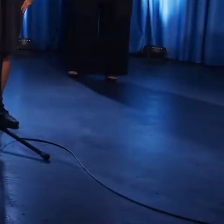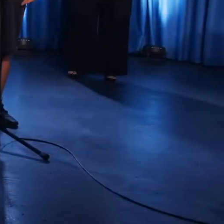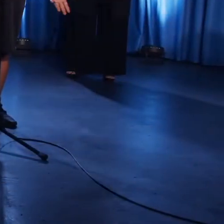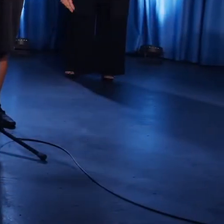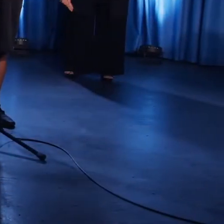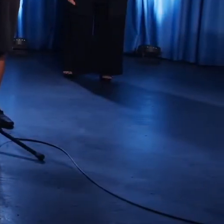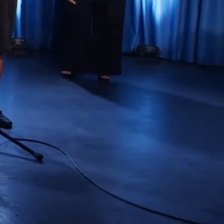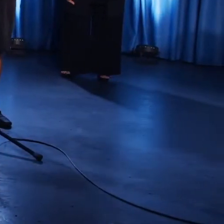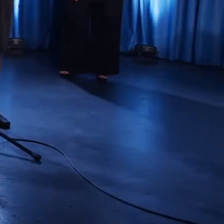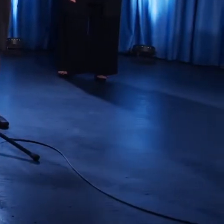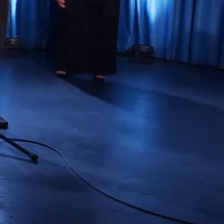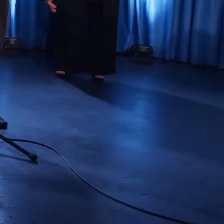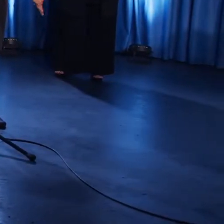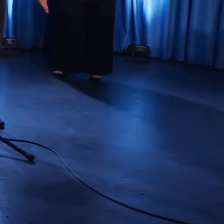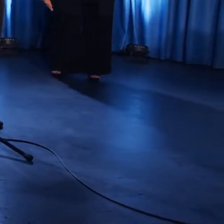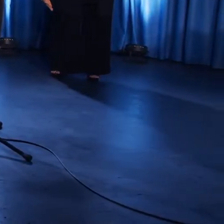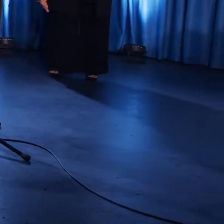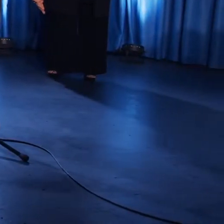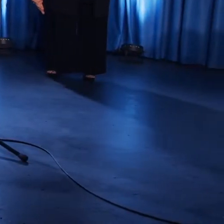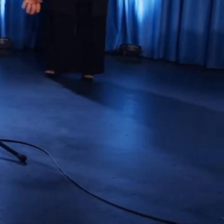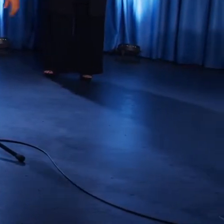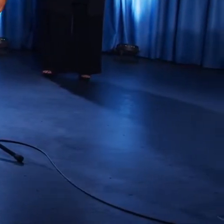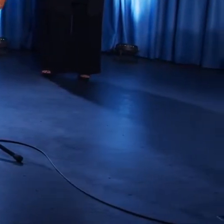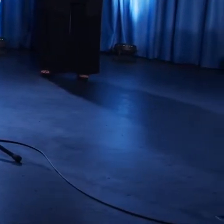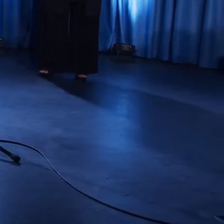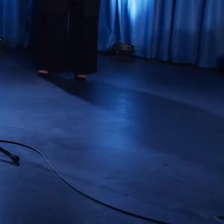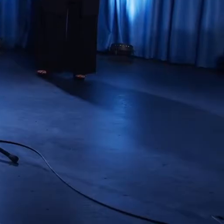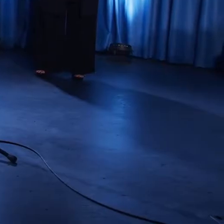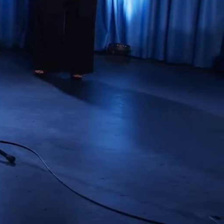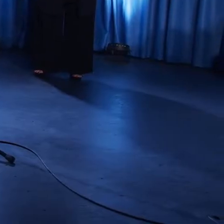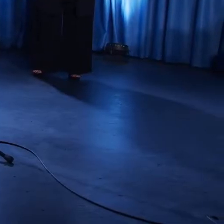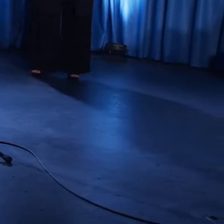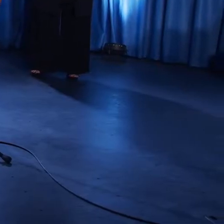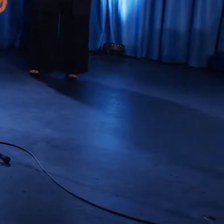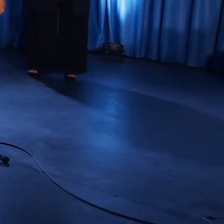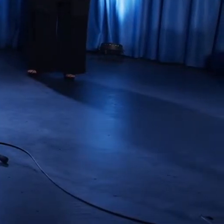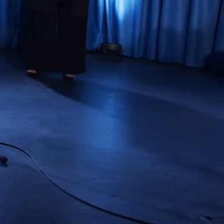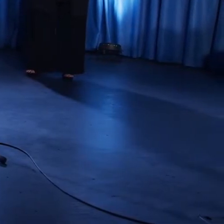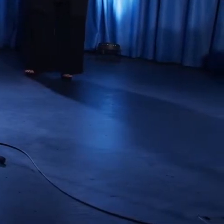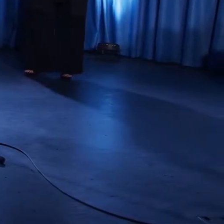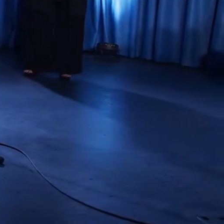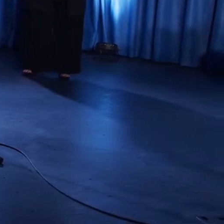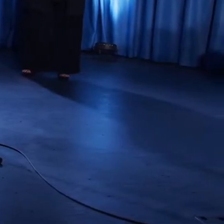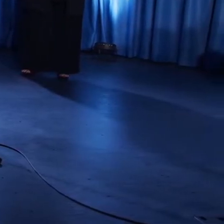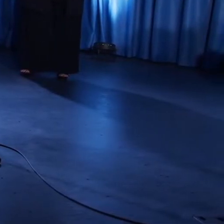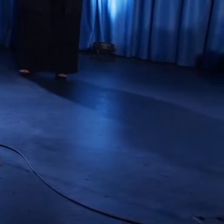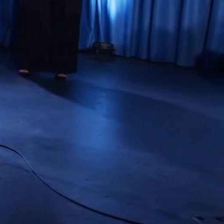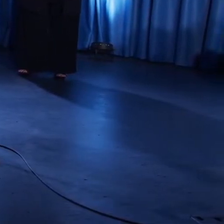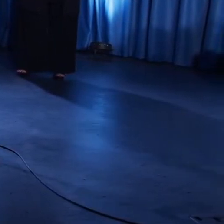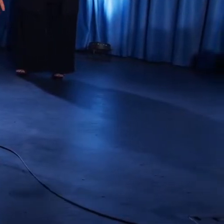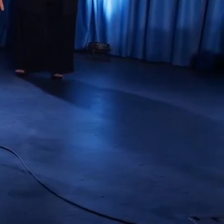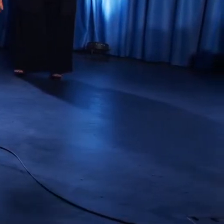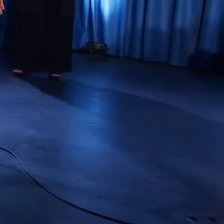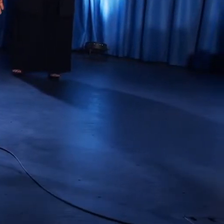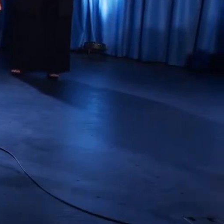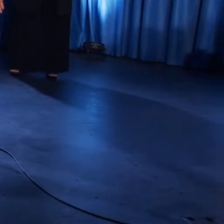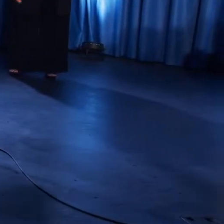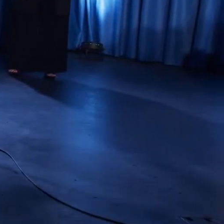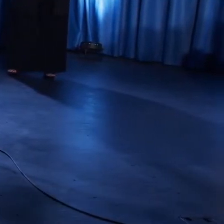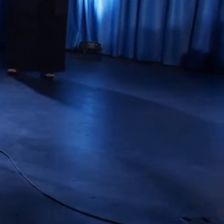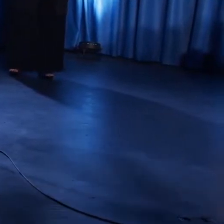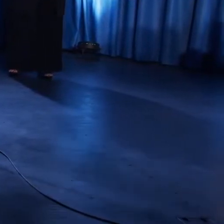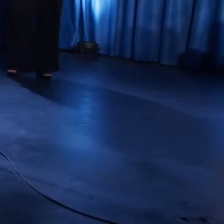100 miles. Welcome to the 2020 Spokane Arts Awards. I'm Emma Noyes, and I'm so excited to be here. Right here